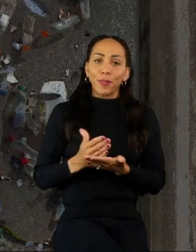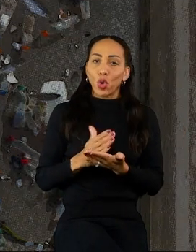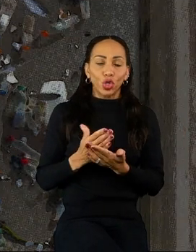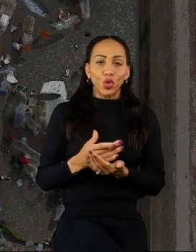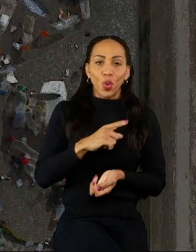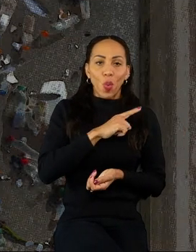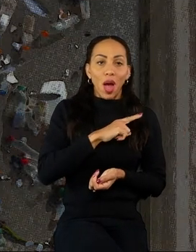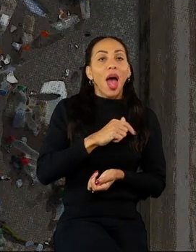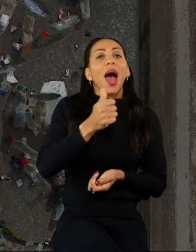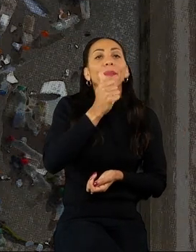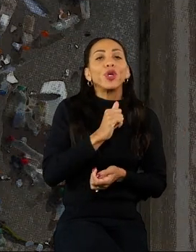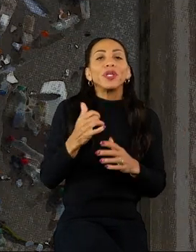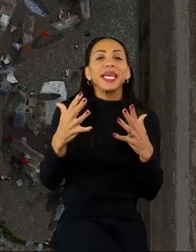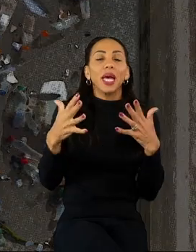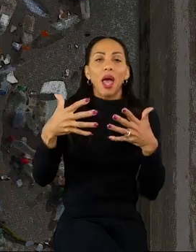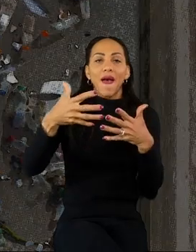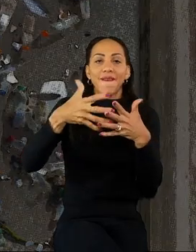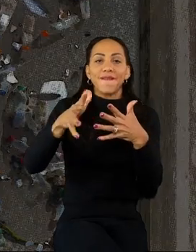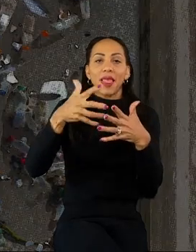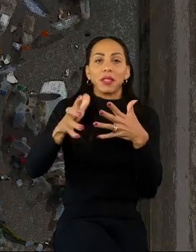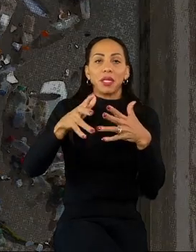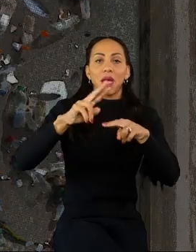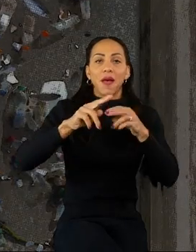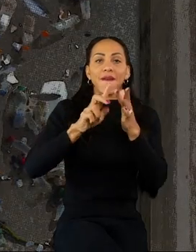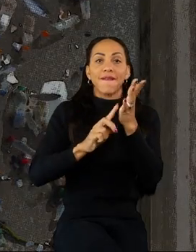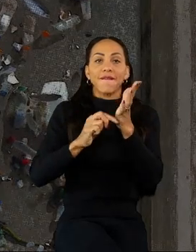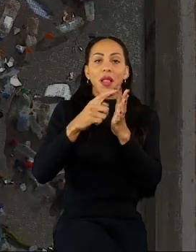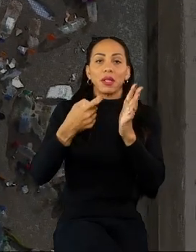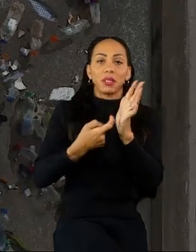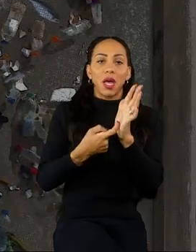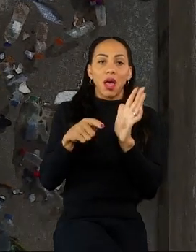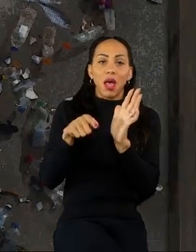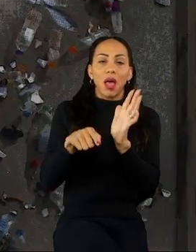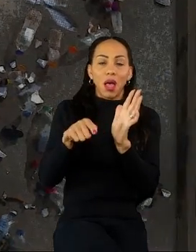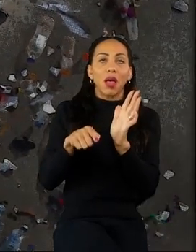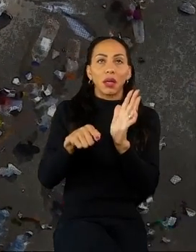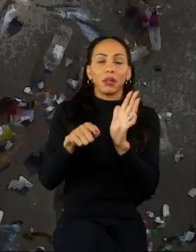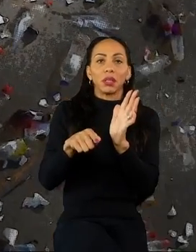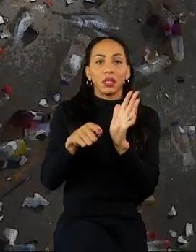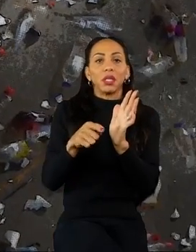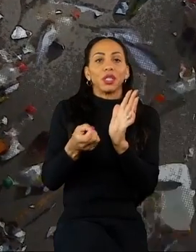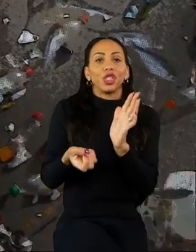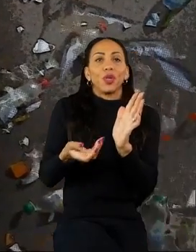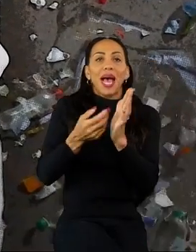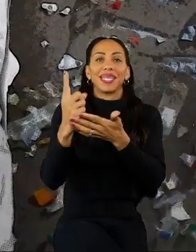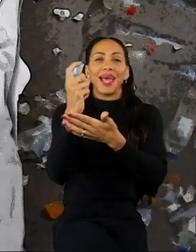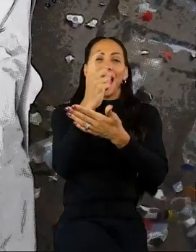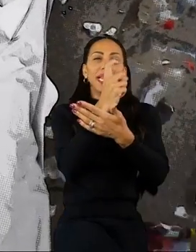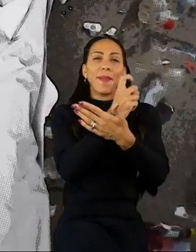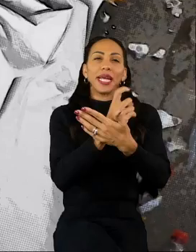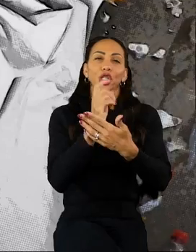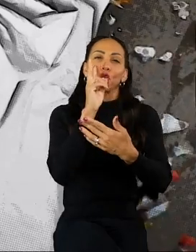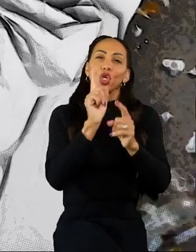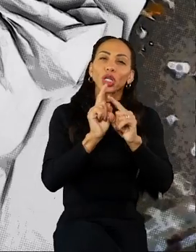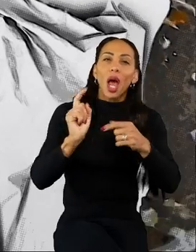the bedroom. We're not quite sure why. Now I'm using a filter in here from a different program just to give you that slightly